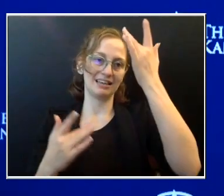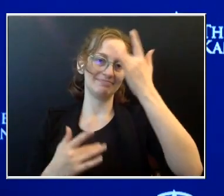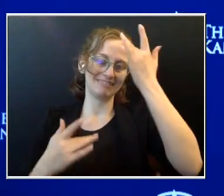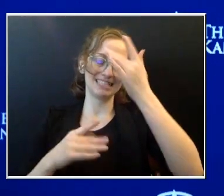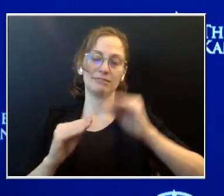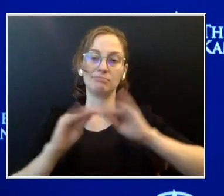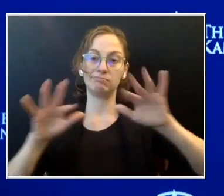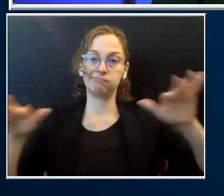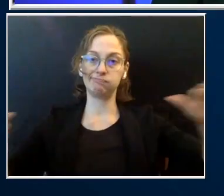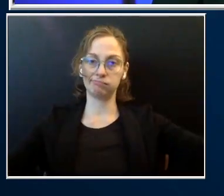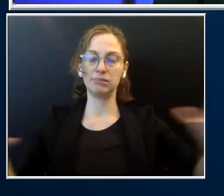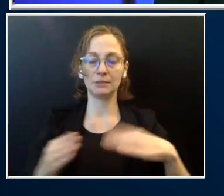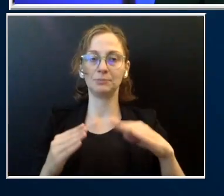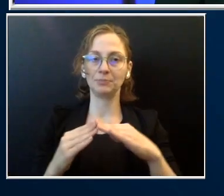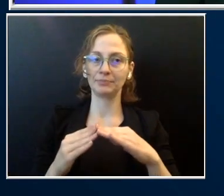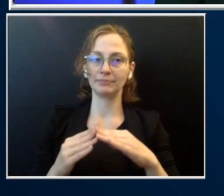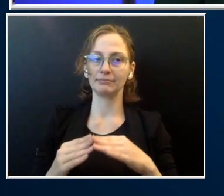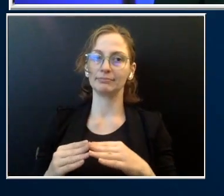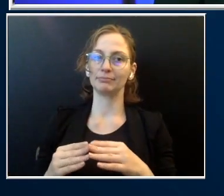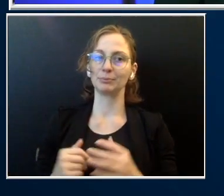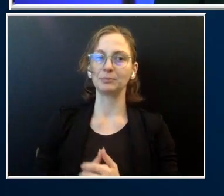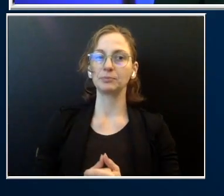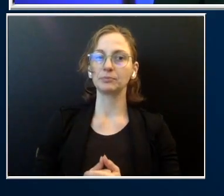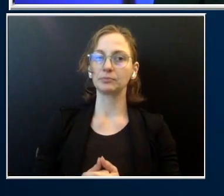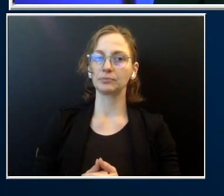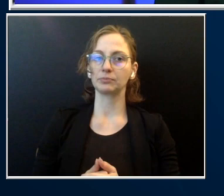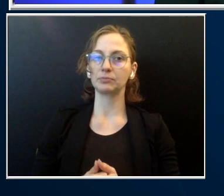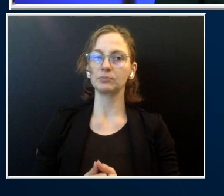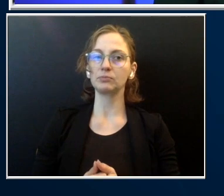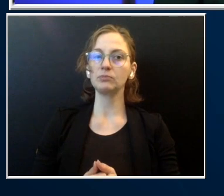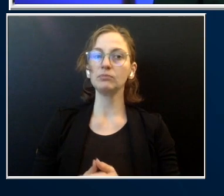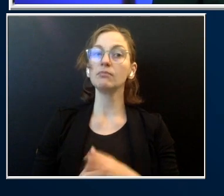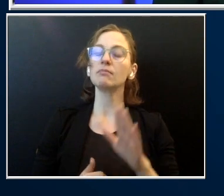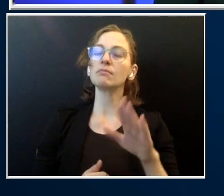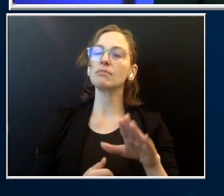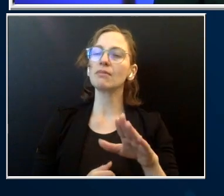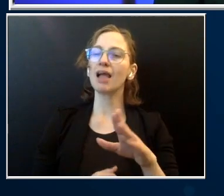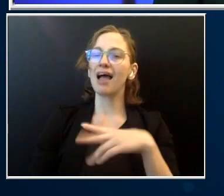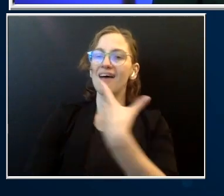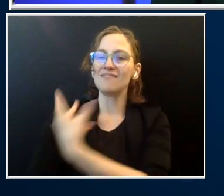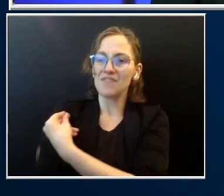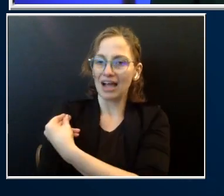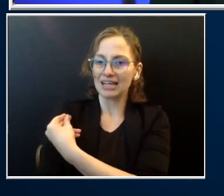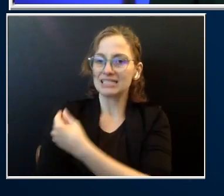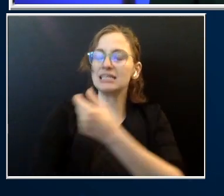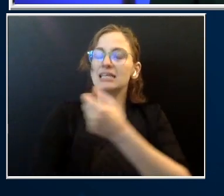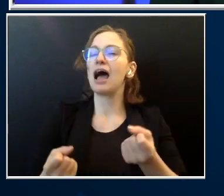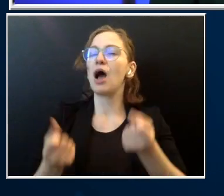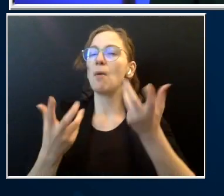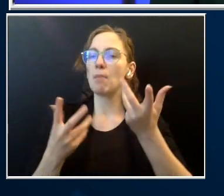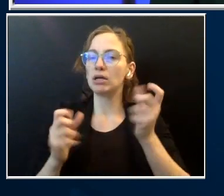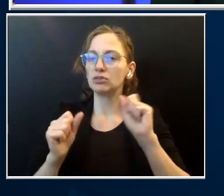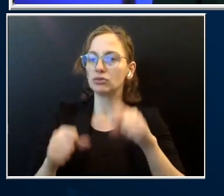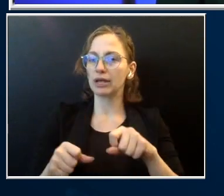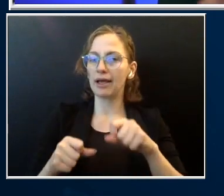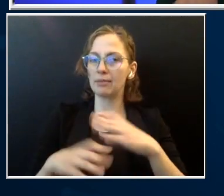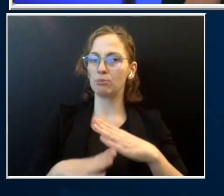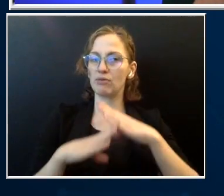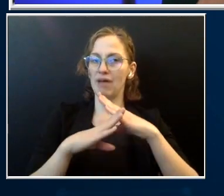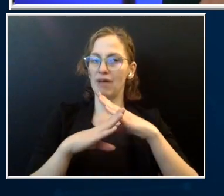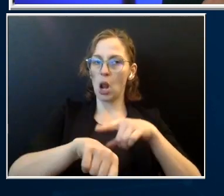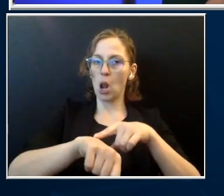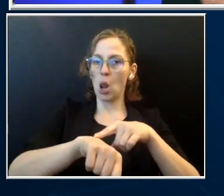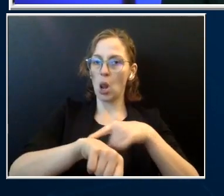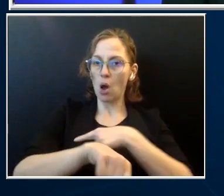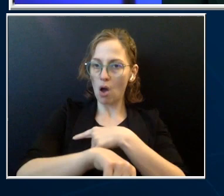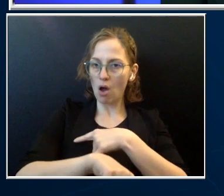study tried to answer the question, how much protection do COVID vaccines give against long COVID? So this paper was published in, here I go,